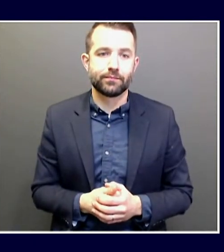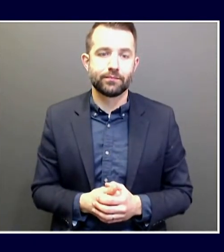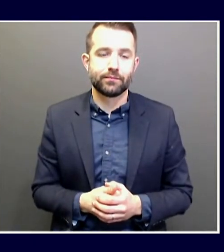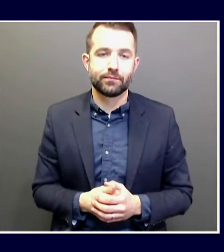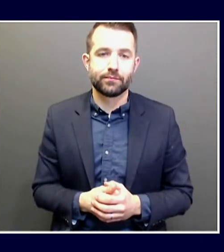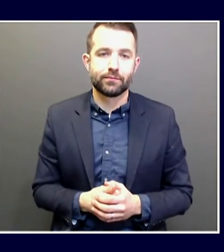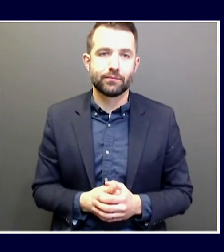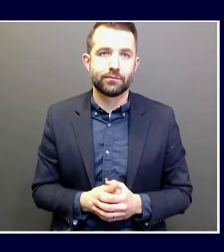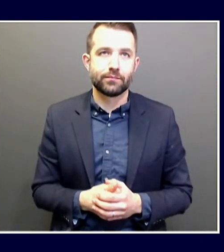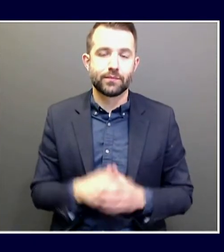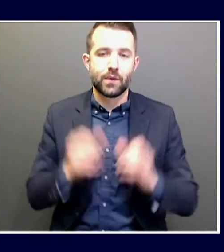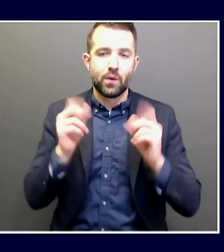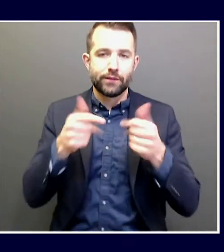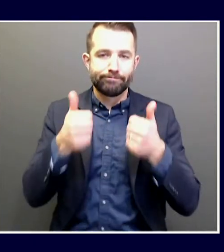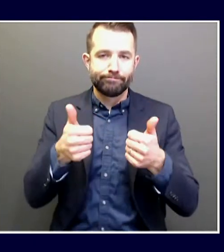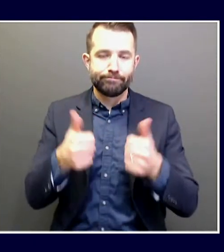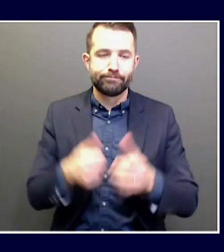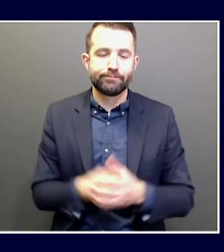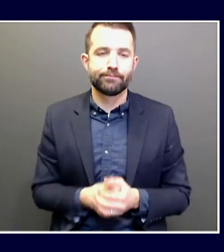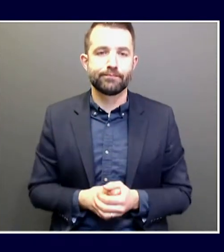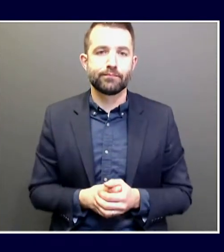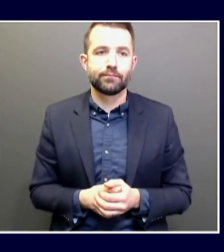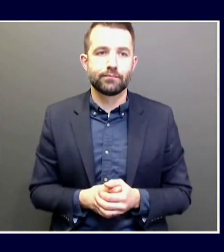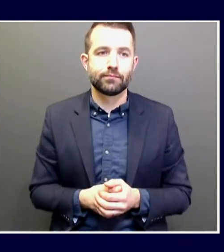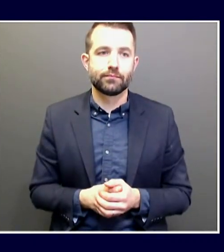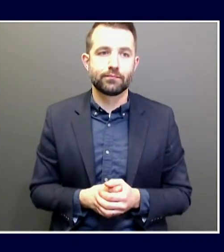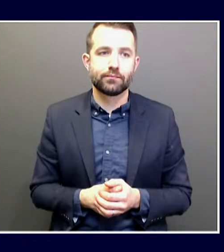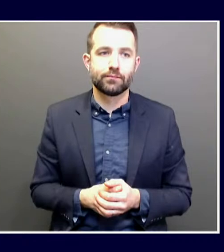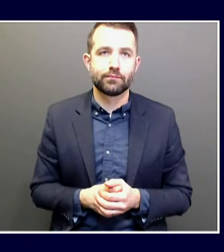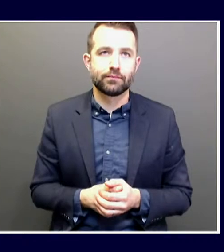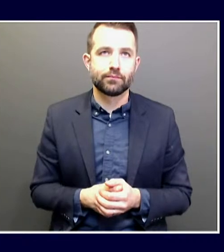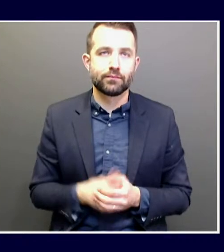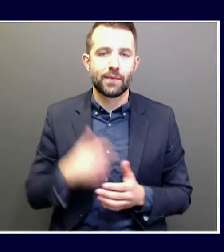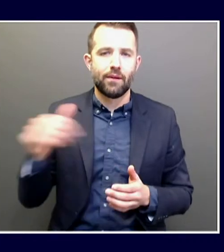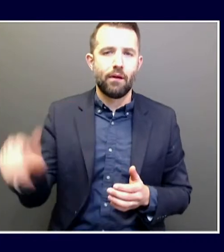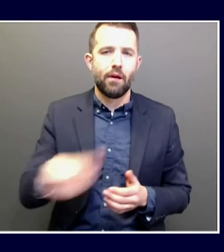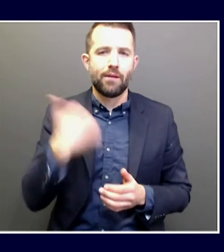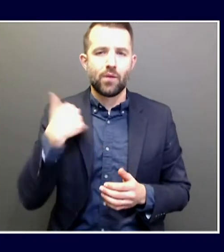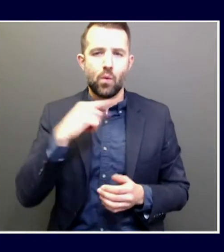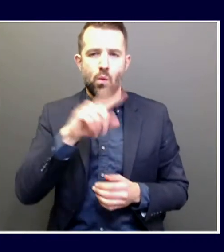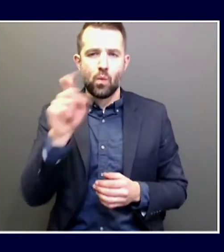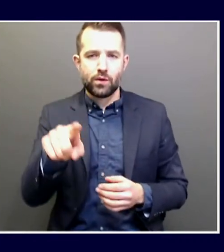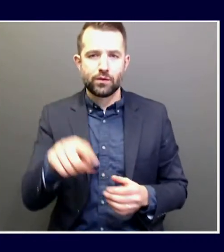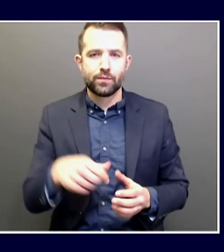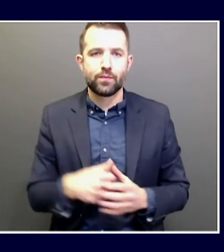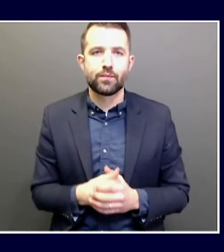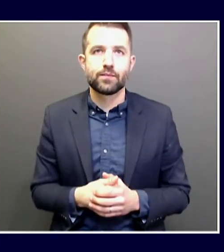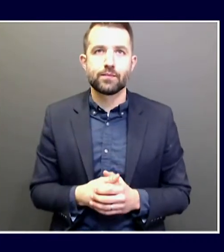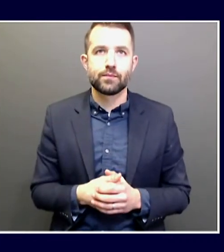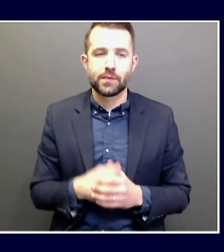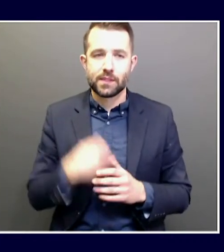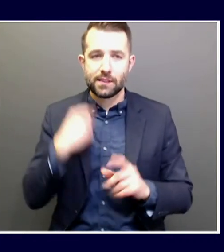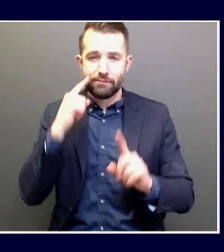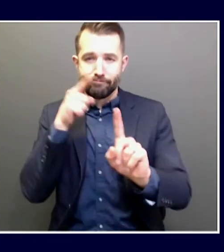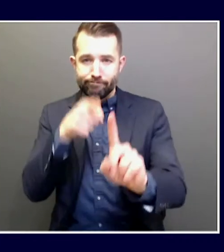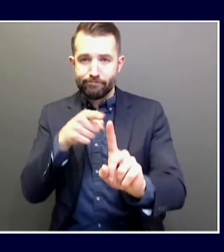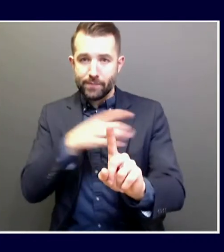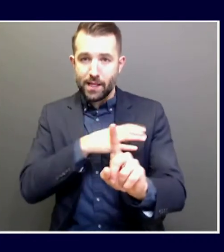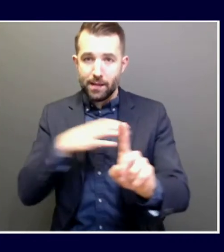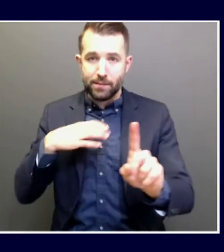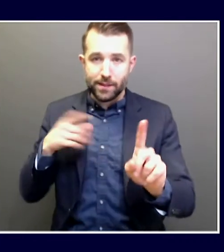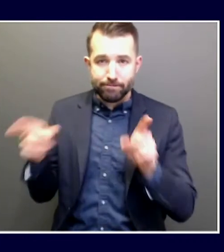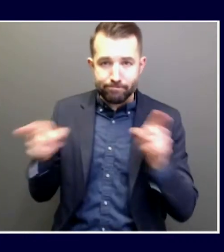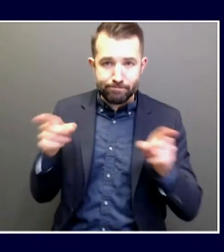Okay, great. And another question, I'm not sure if it's for you or for the commissioner, but